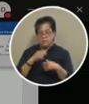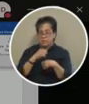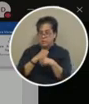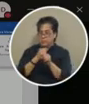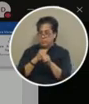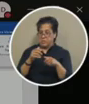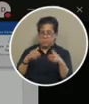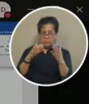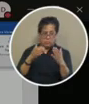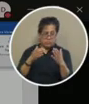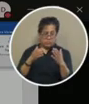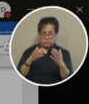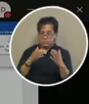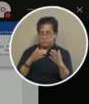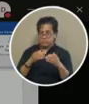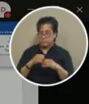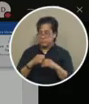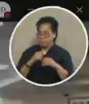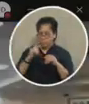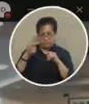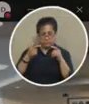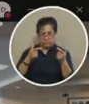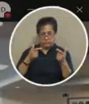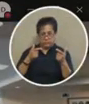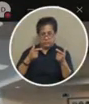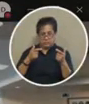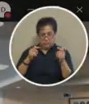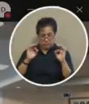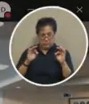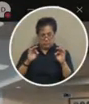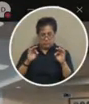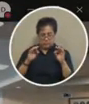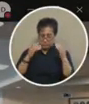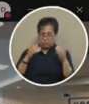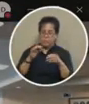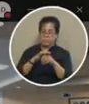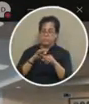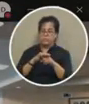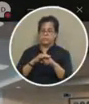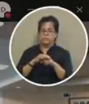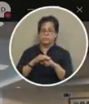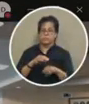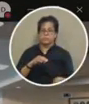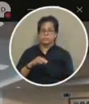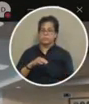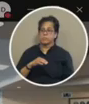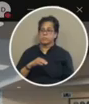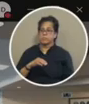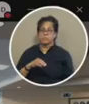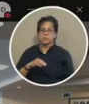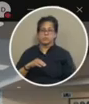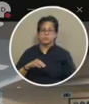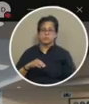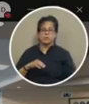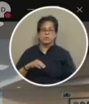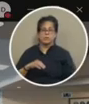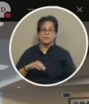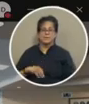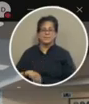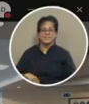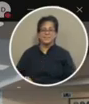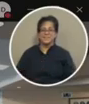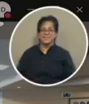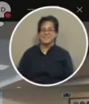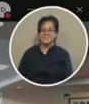Second. All right, if we're clear, Laura, if you're clear, let's vote. Okay, we'll vote on the amendment first.